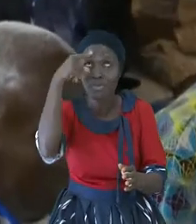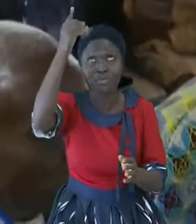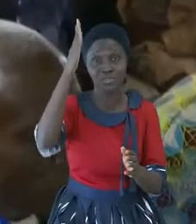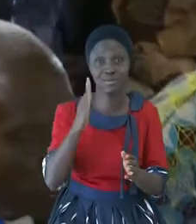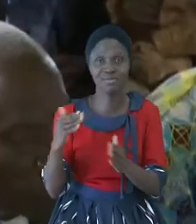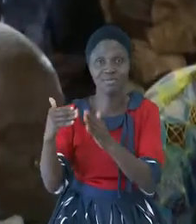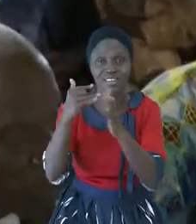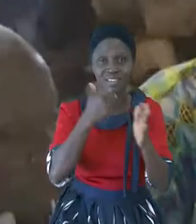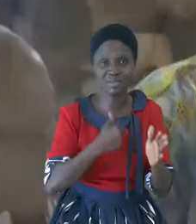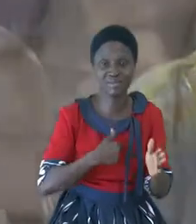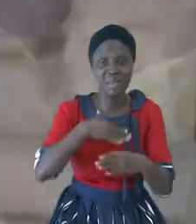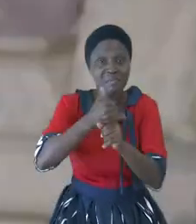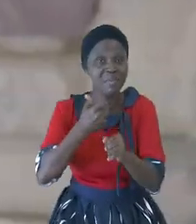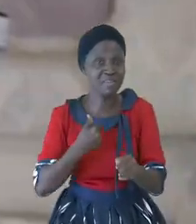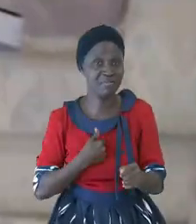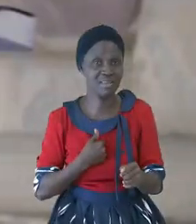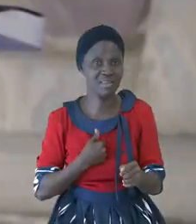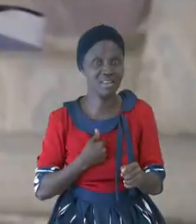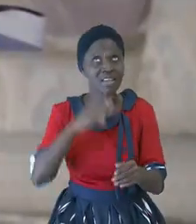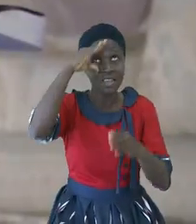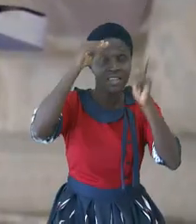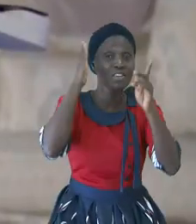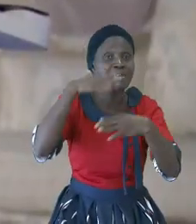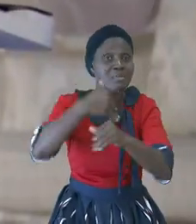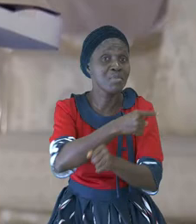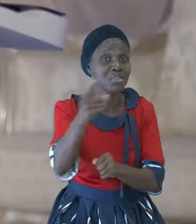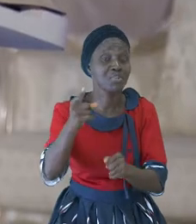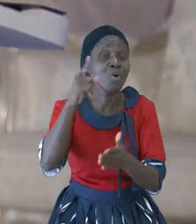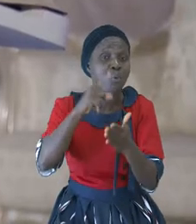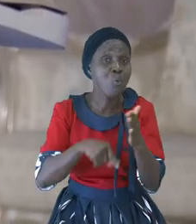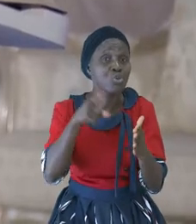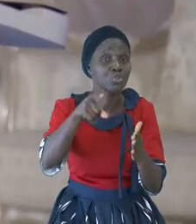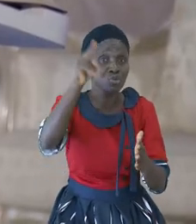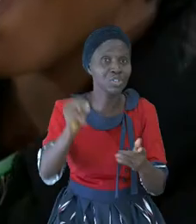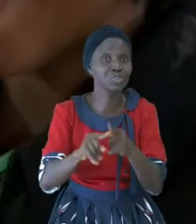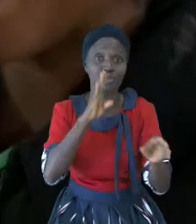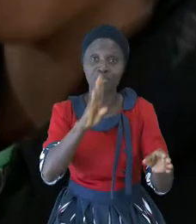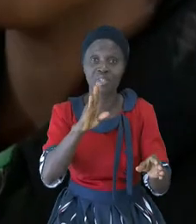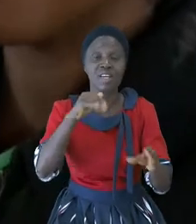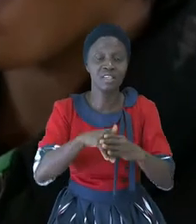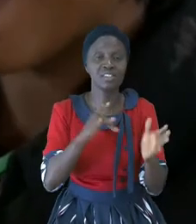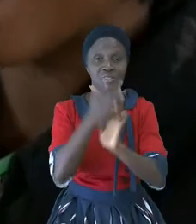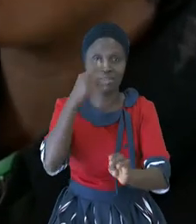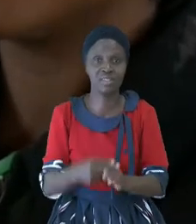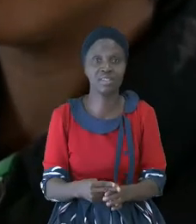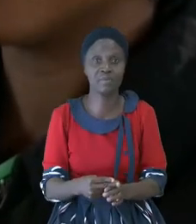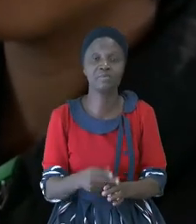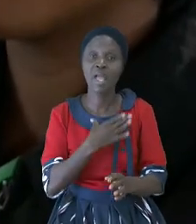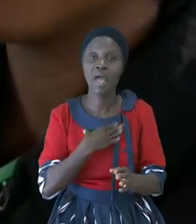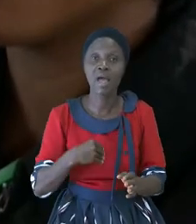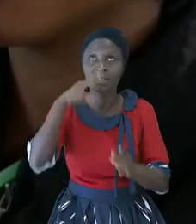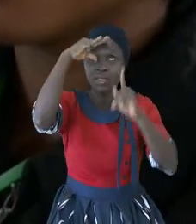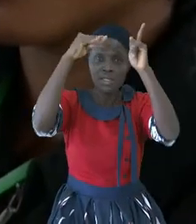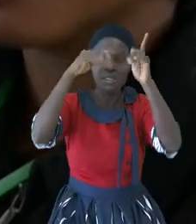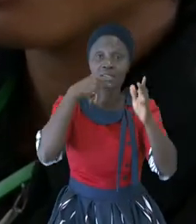maketh me. He will make you what you ought to be in Jesus' name. And it says, and